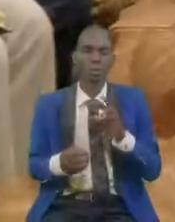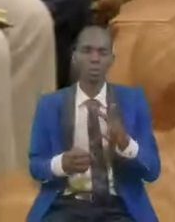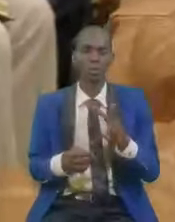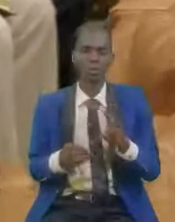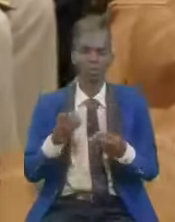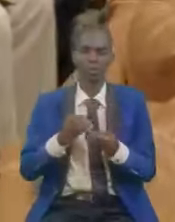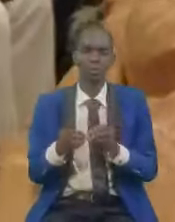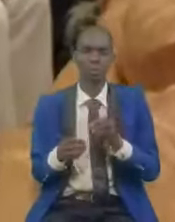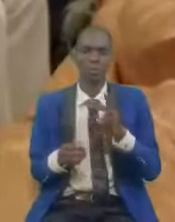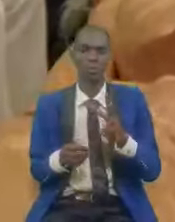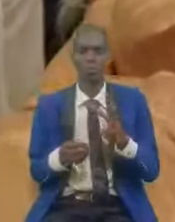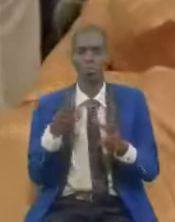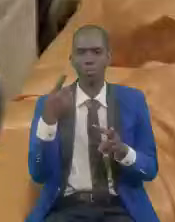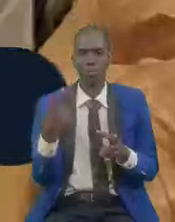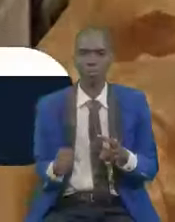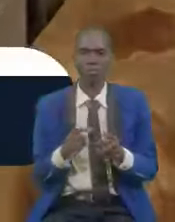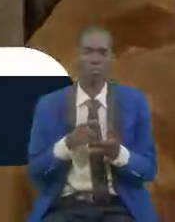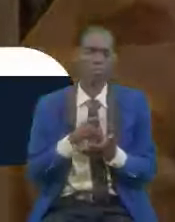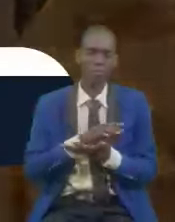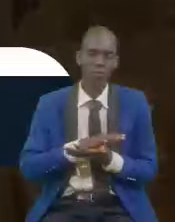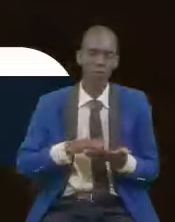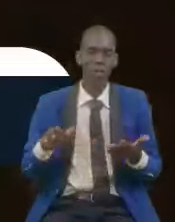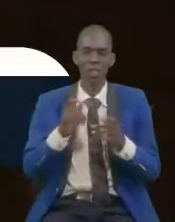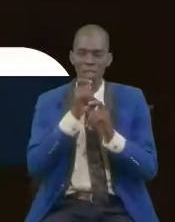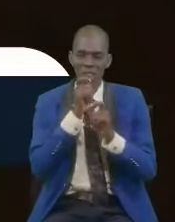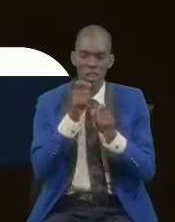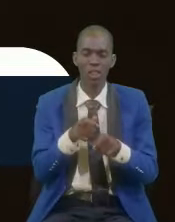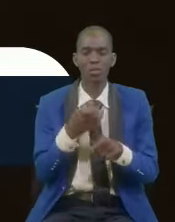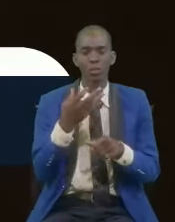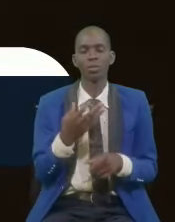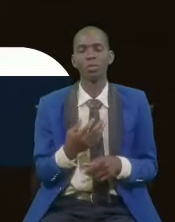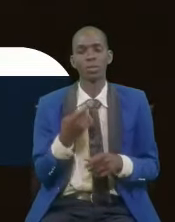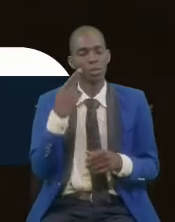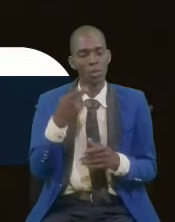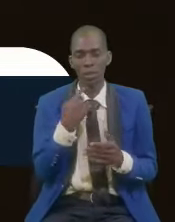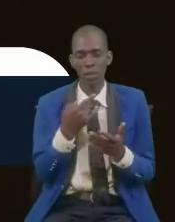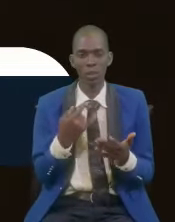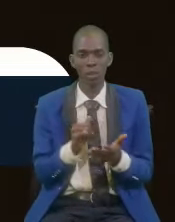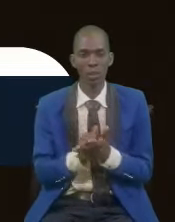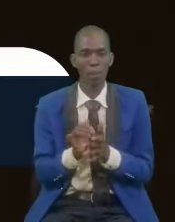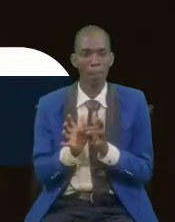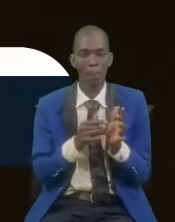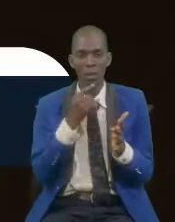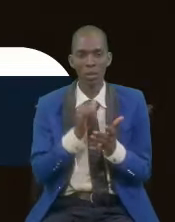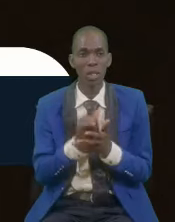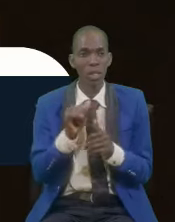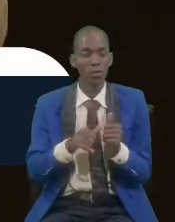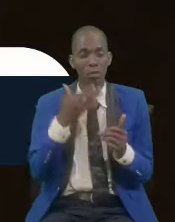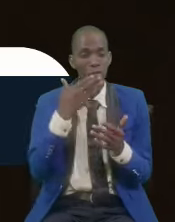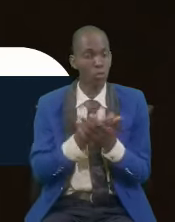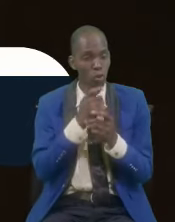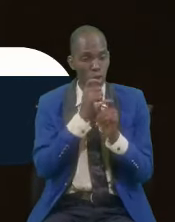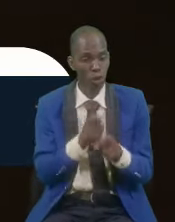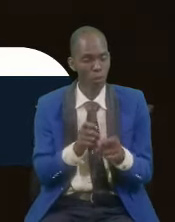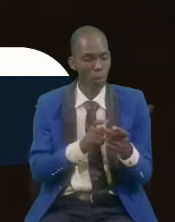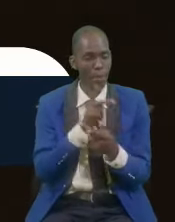Number two is the purifying gift. It says every good gift, perfect gift, comes from the